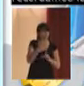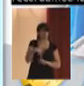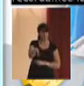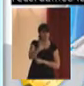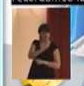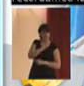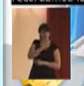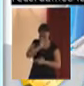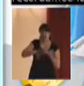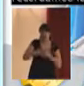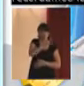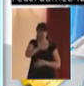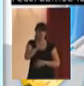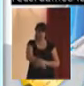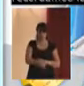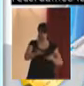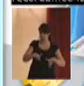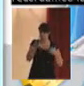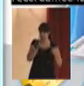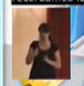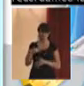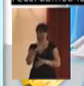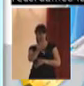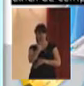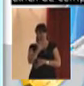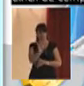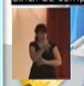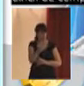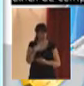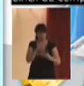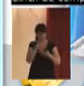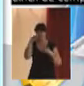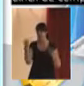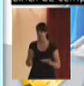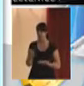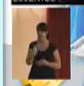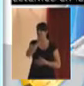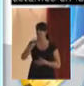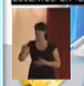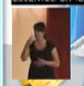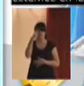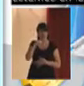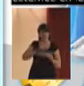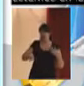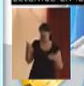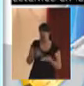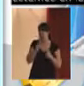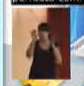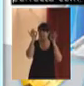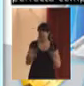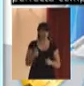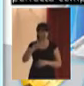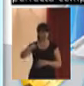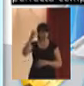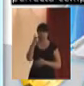understand, even for anyone that here in the room. Even though we may have a total reading capability,